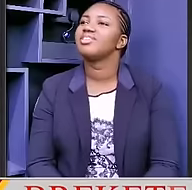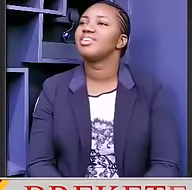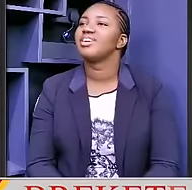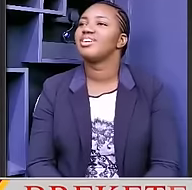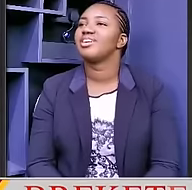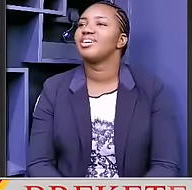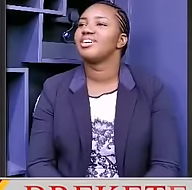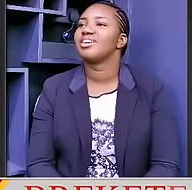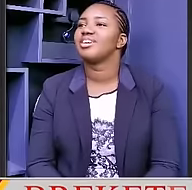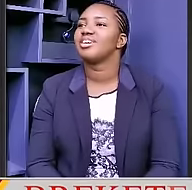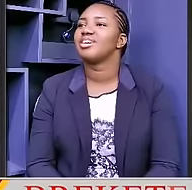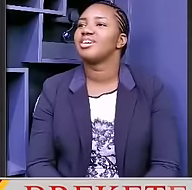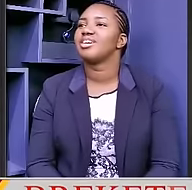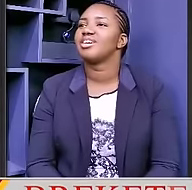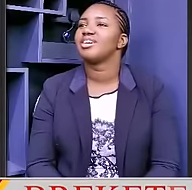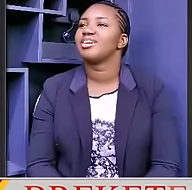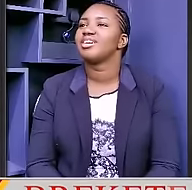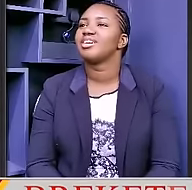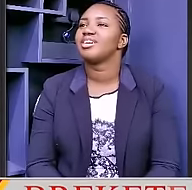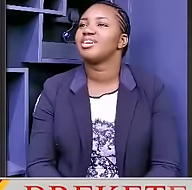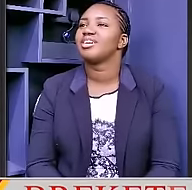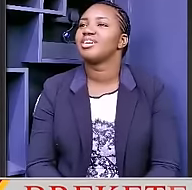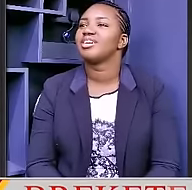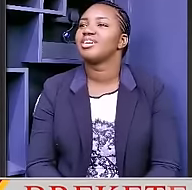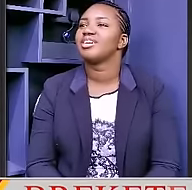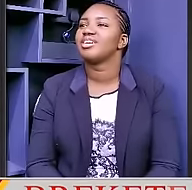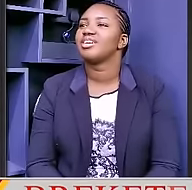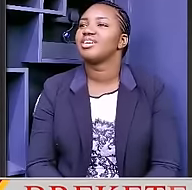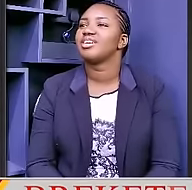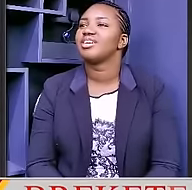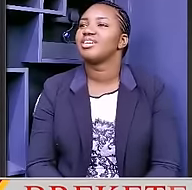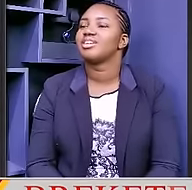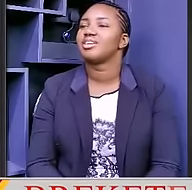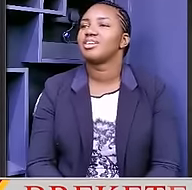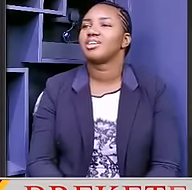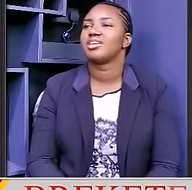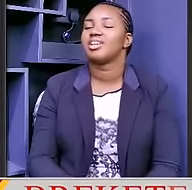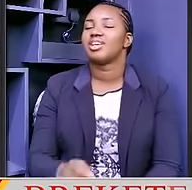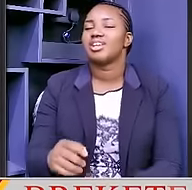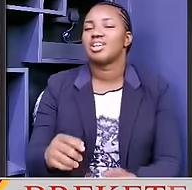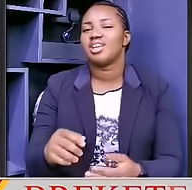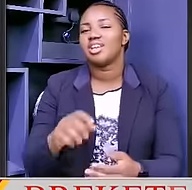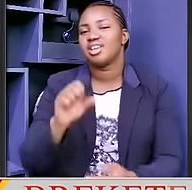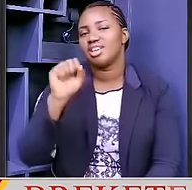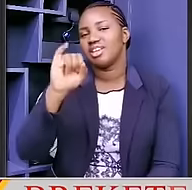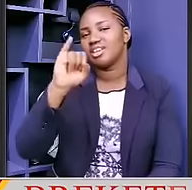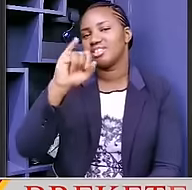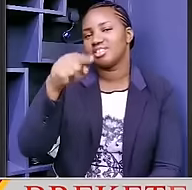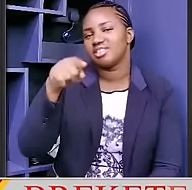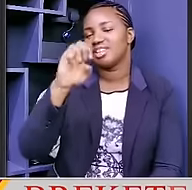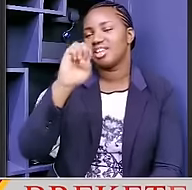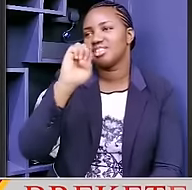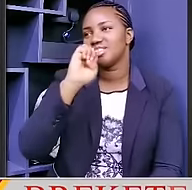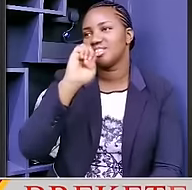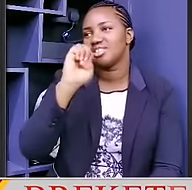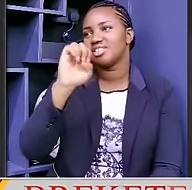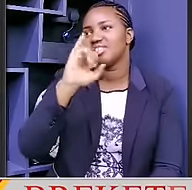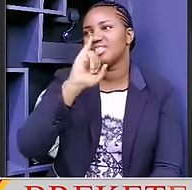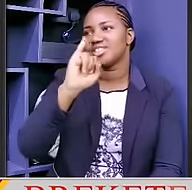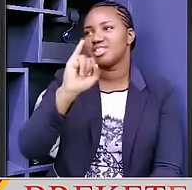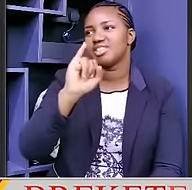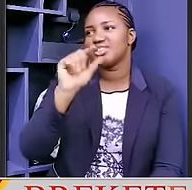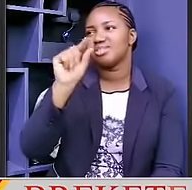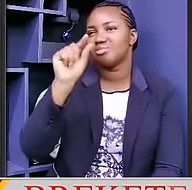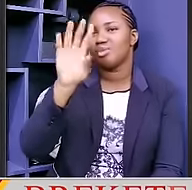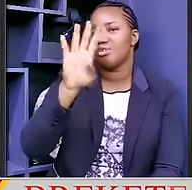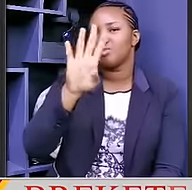Okay. Okay. Which size be this one? This one at 42, sir. Small 42 or big 42? Small 42, sir. Okay, bring the